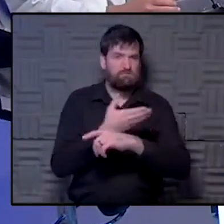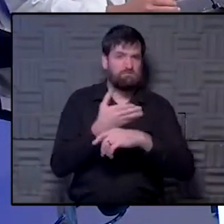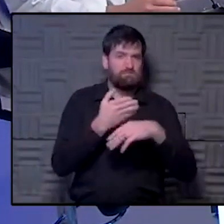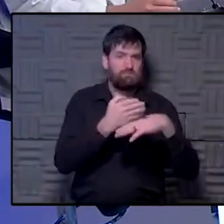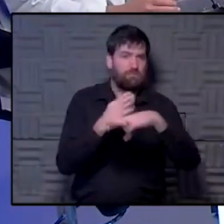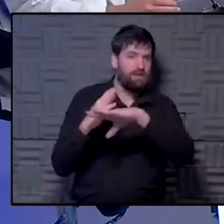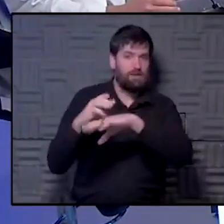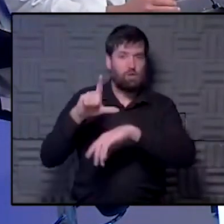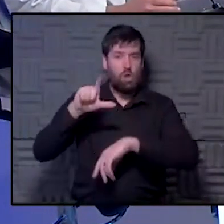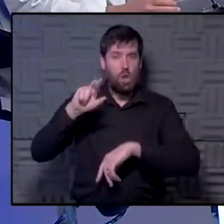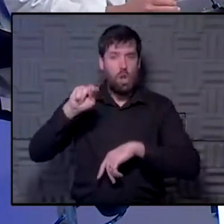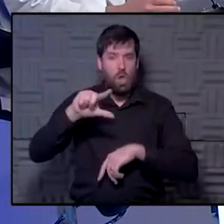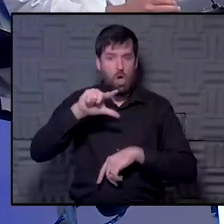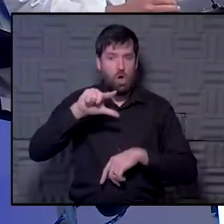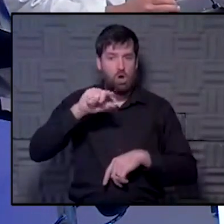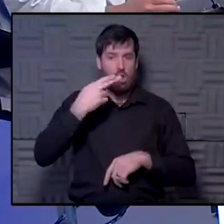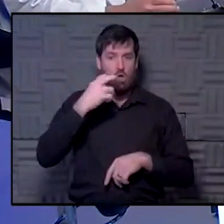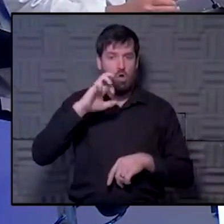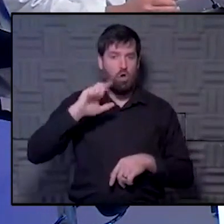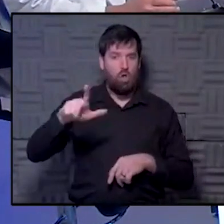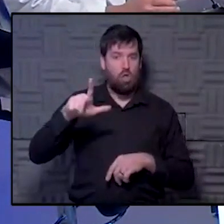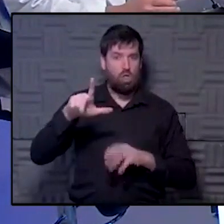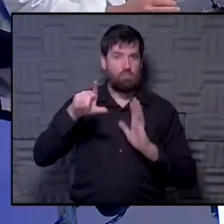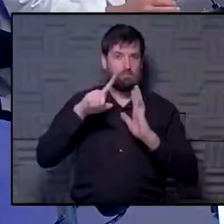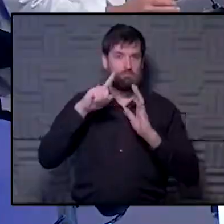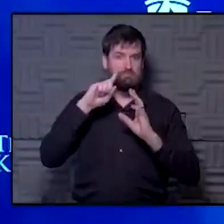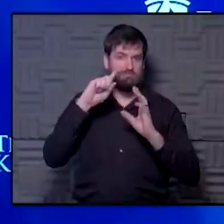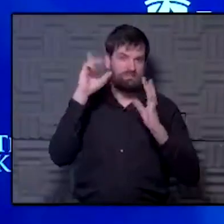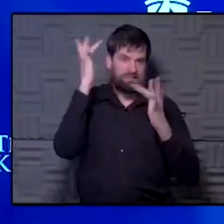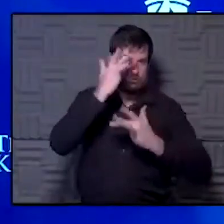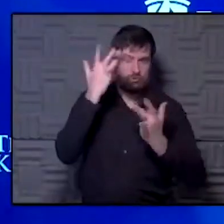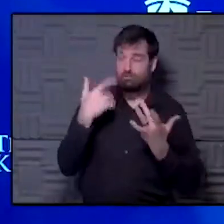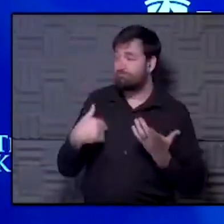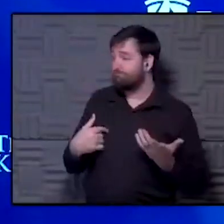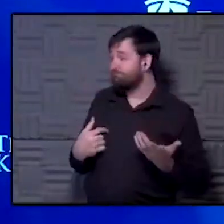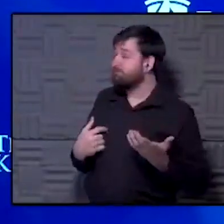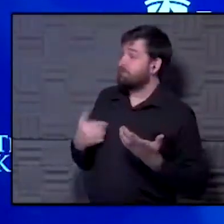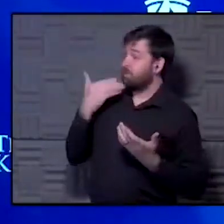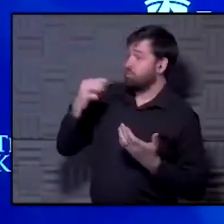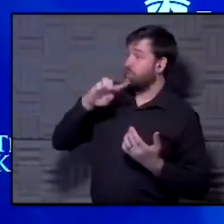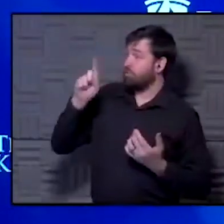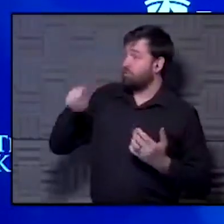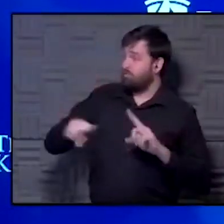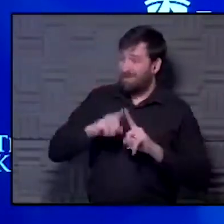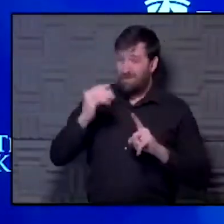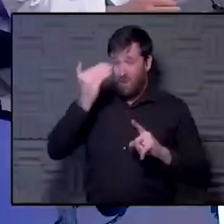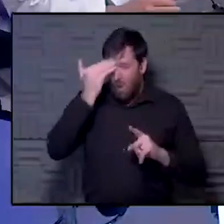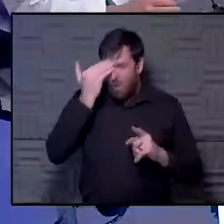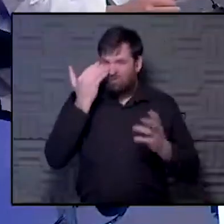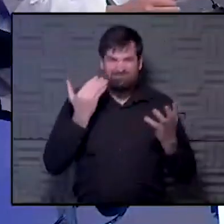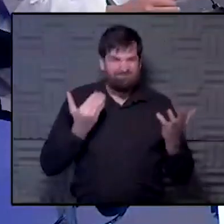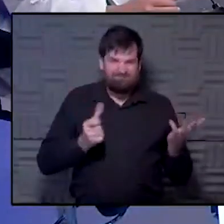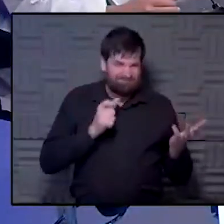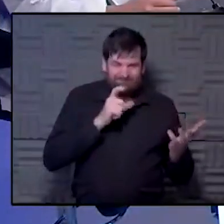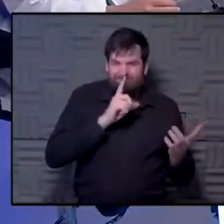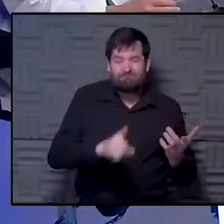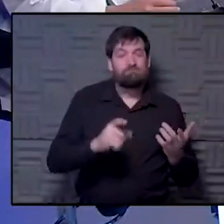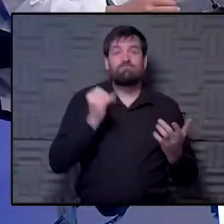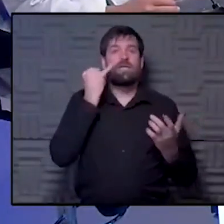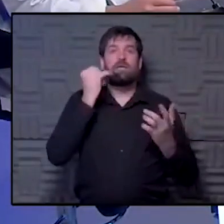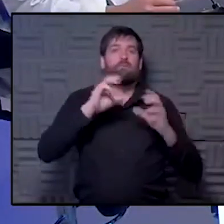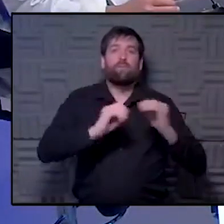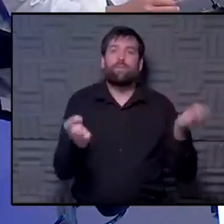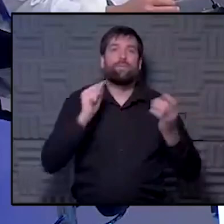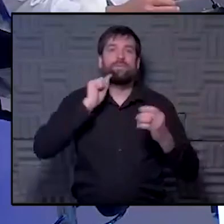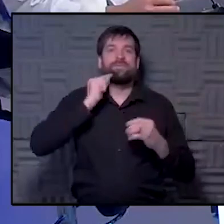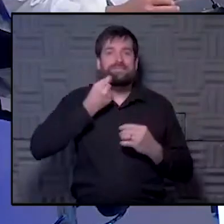prevent long haul syndrome? Well, that's a great question, and I think we don't really know the full answer to that, Hawkeye, but I think we're pretty hopeful, because if you don't get serious disease,